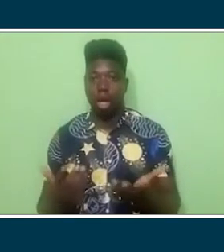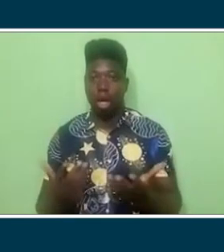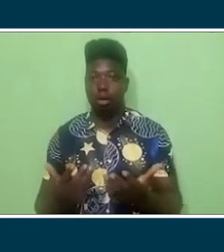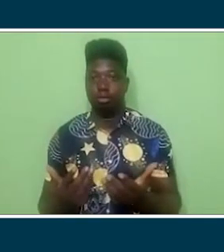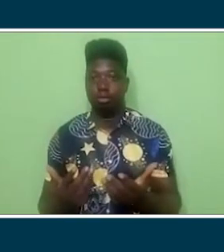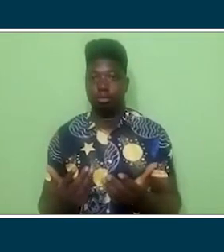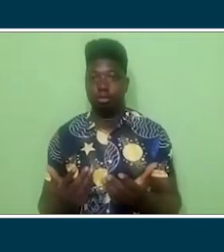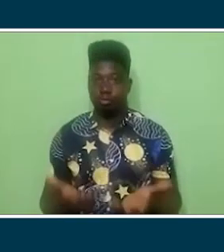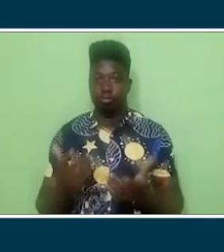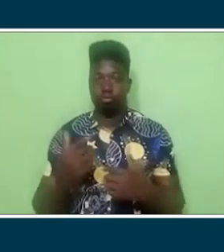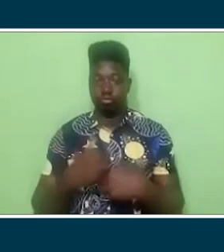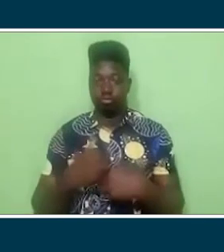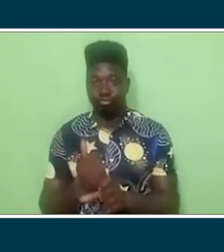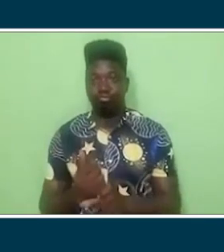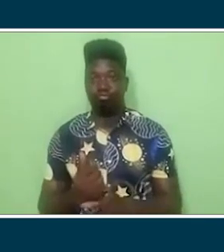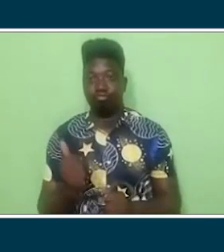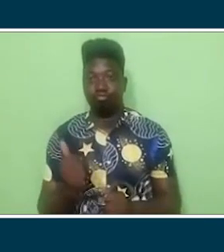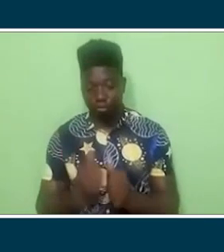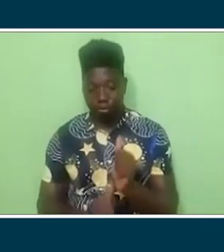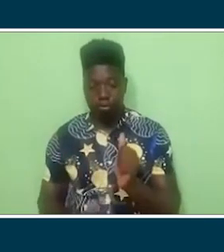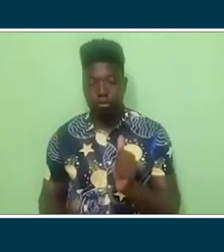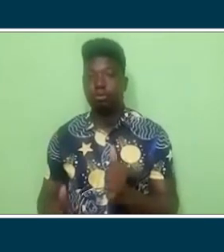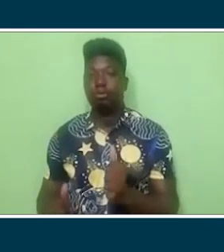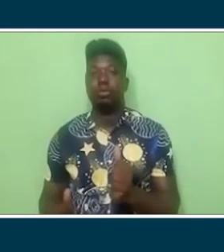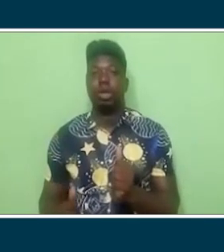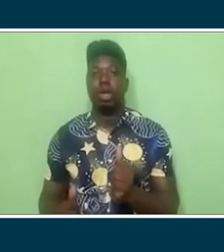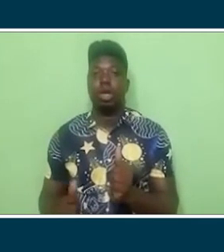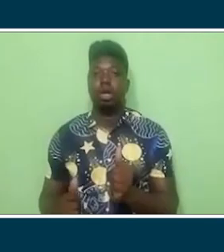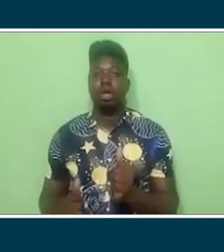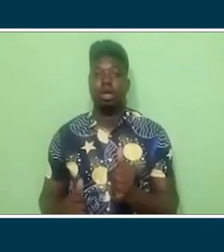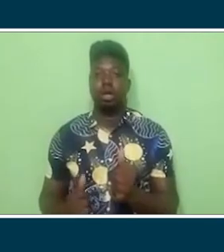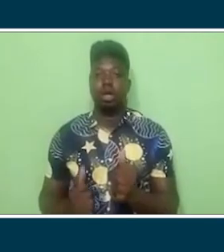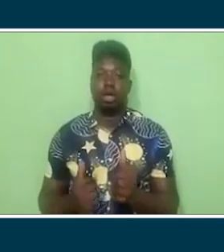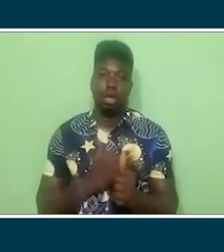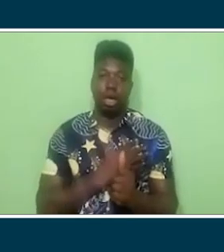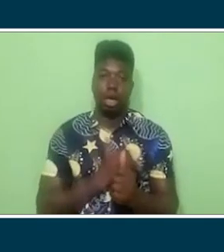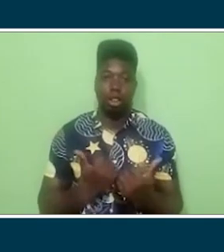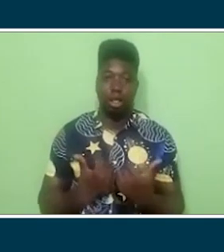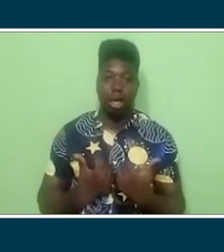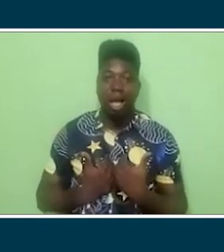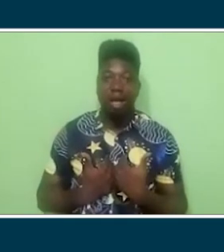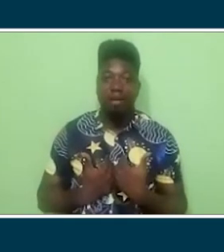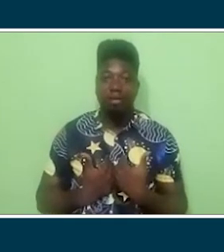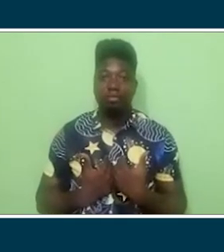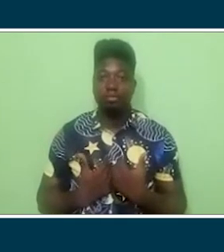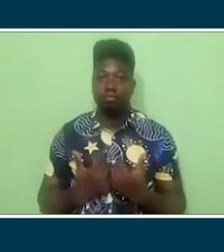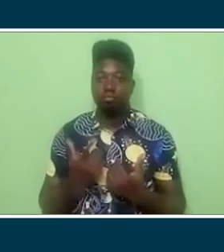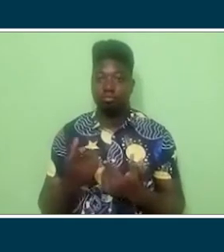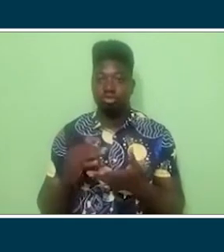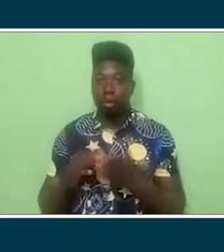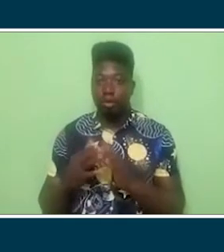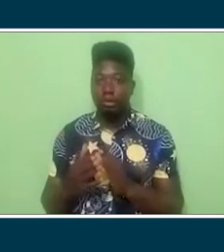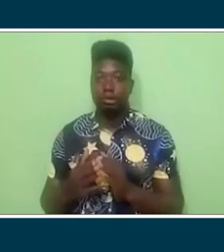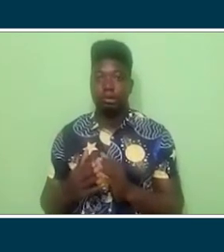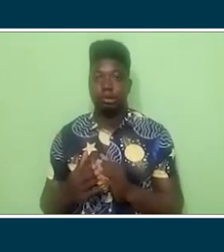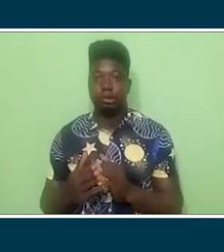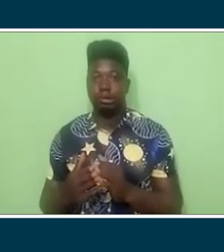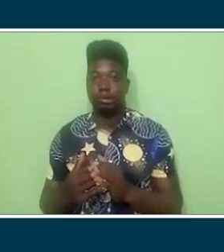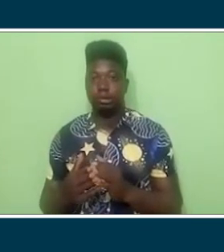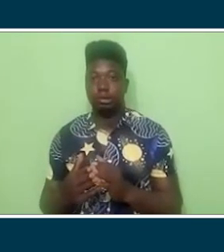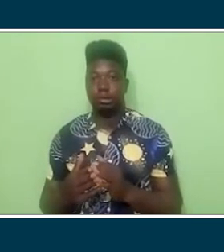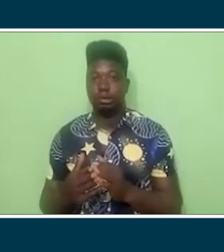create together each month, had an experience recently